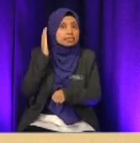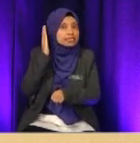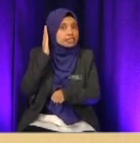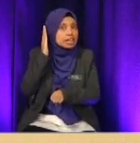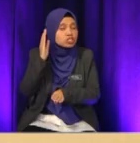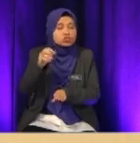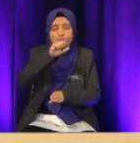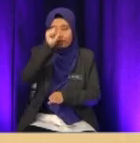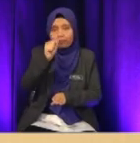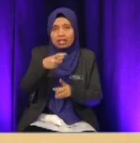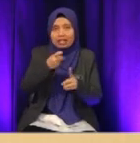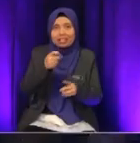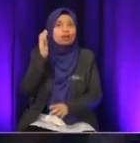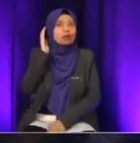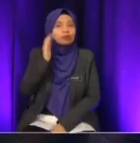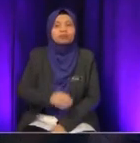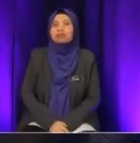answer. Let's hear the audio.